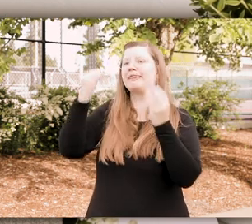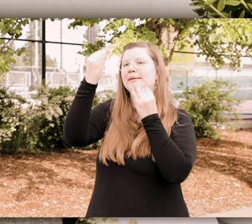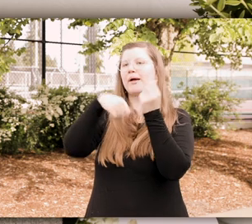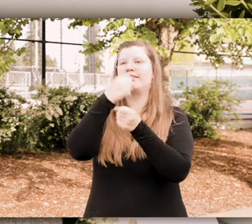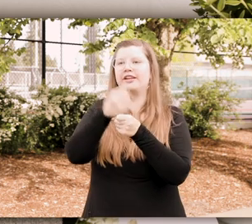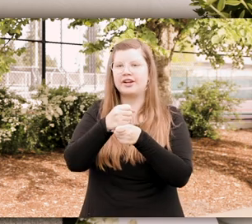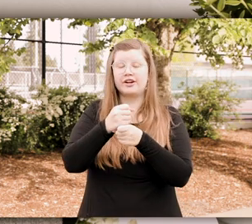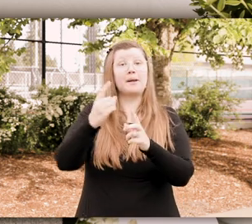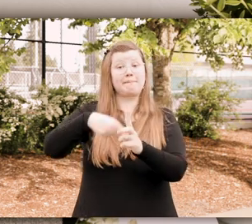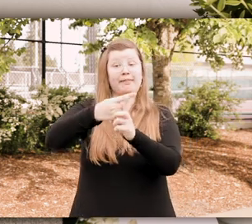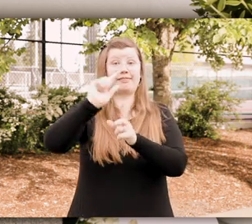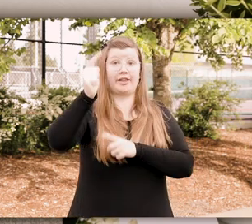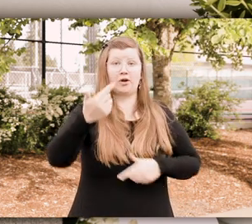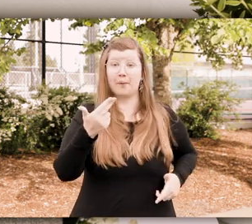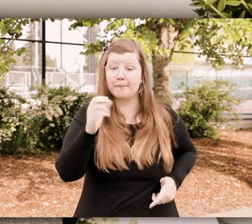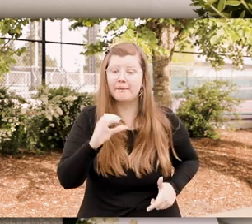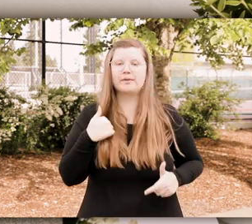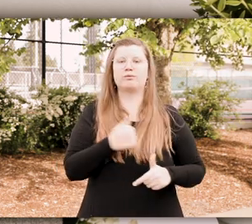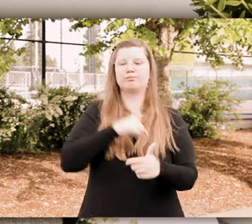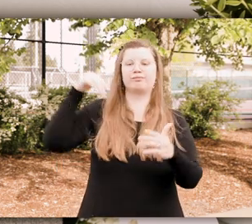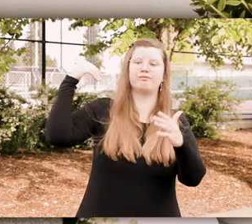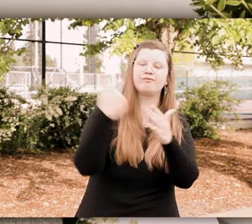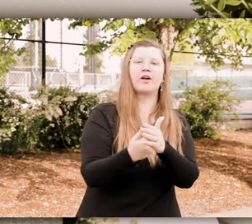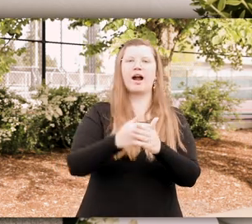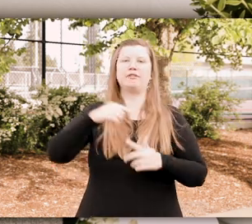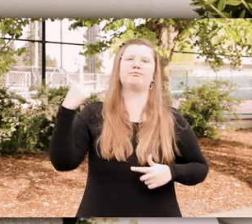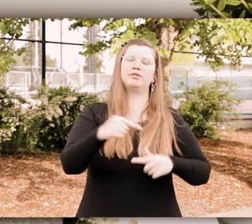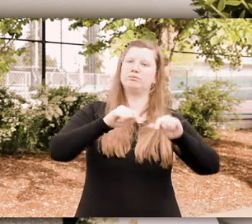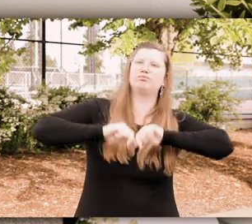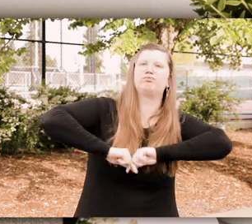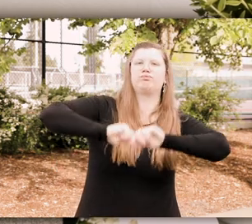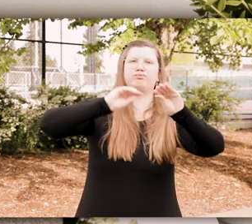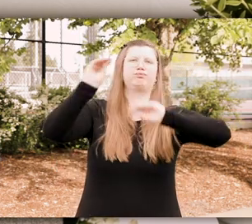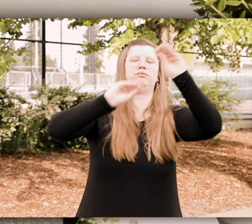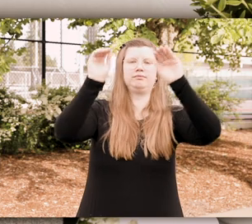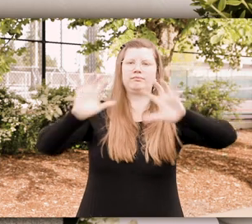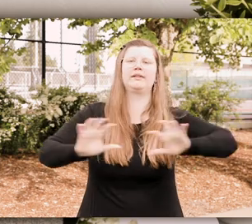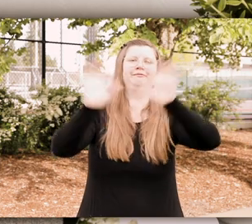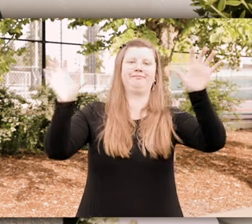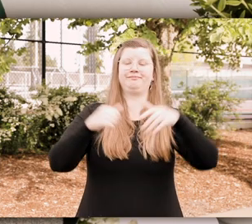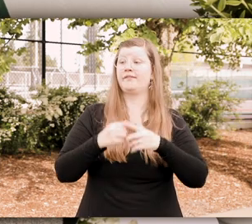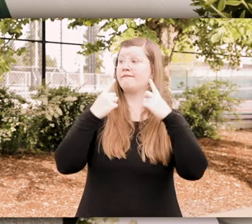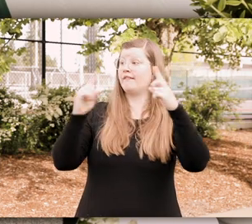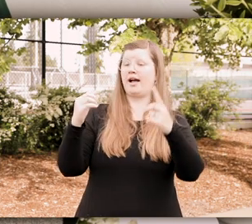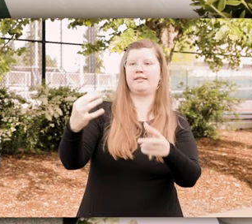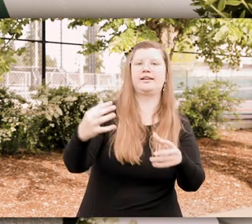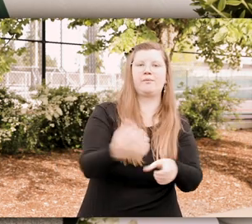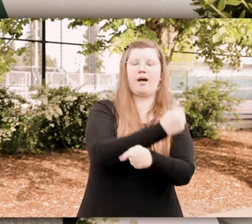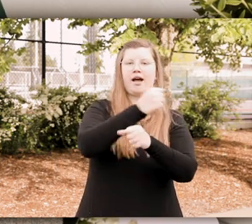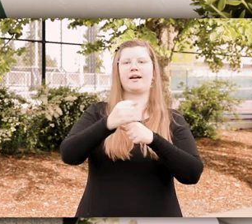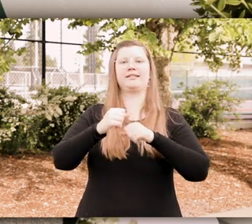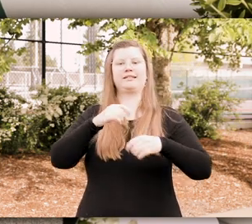never before for a magnificent homecoming, finally taking home the coveted Spirit Shield. Time and time again, we packed the